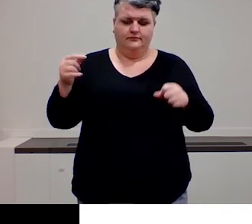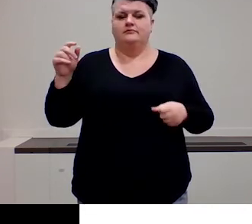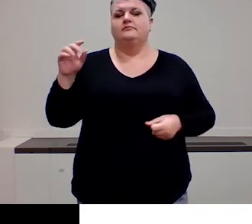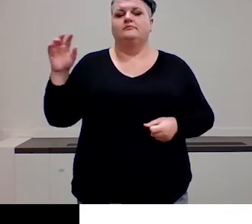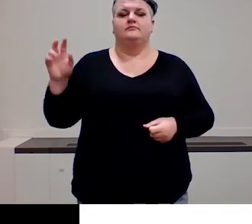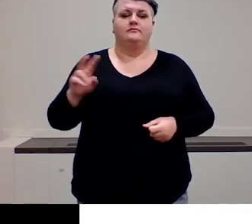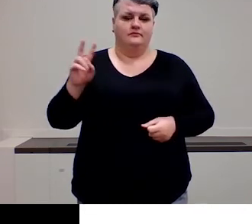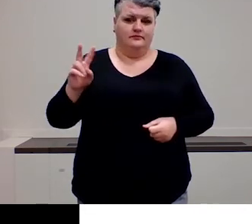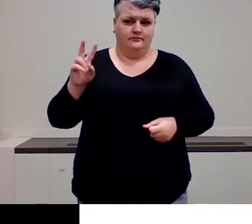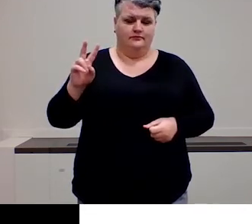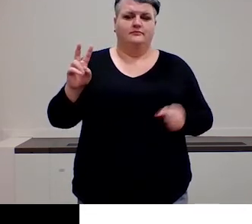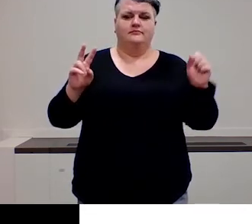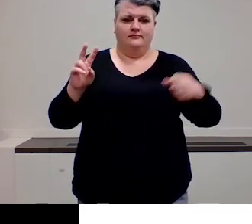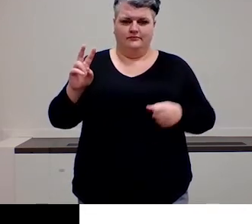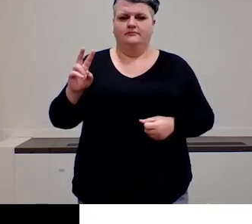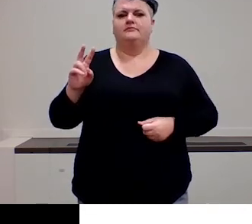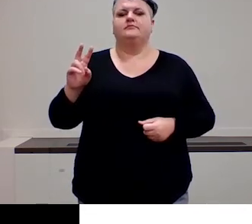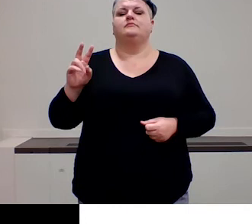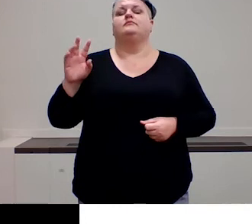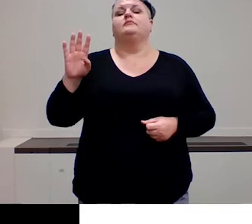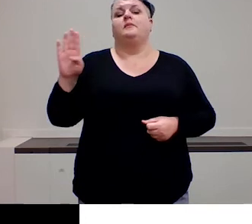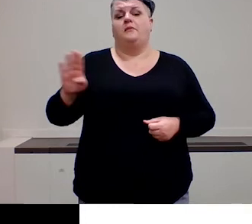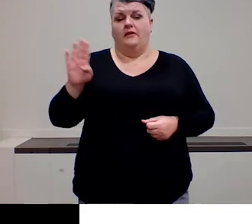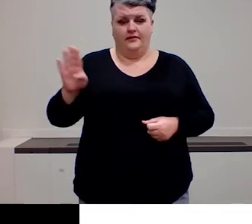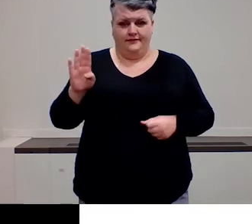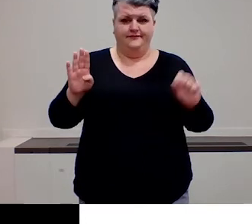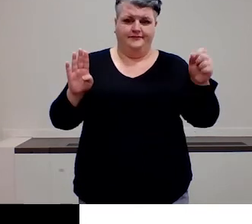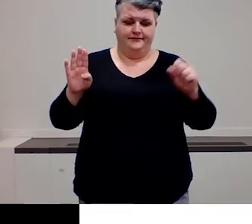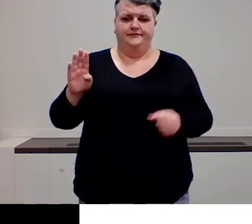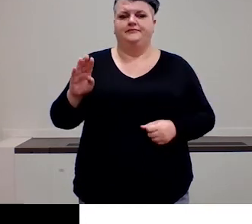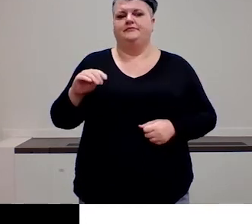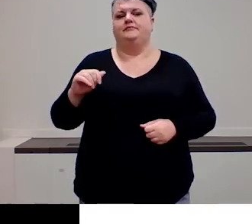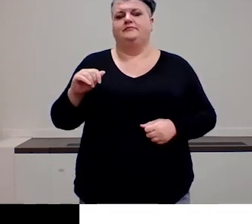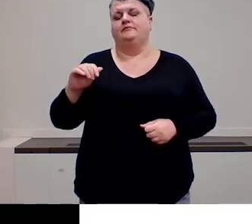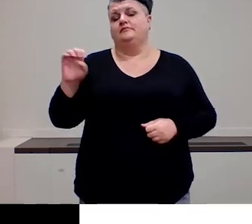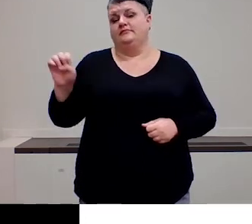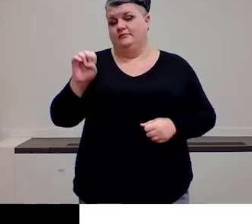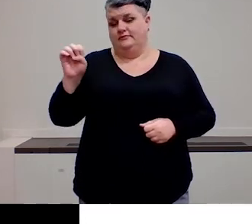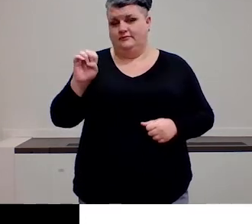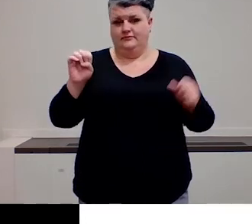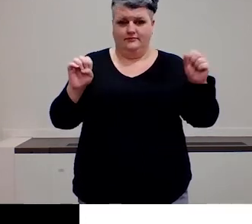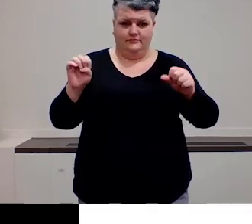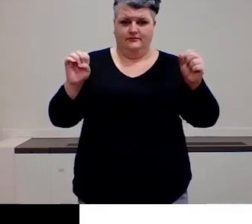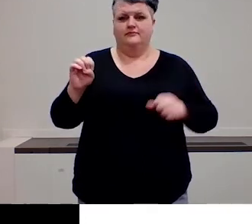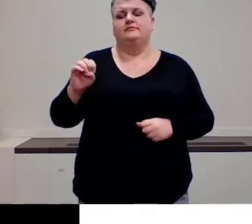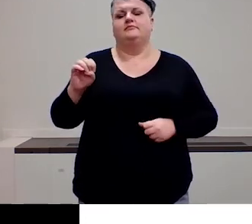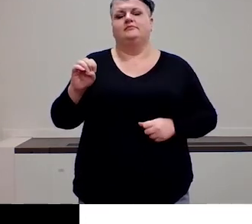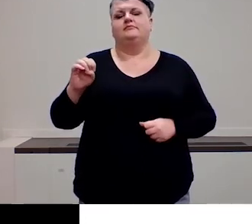Mrs. Varwig, Yes. Ms. Barnes, Yes. Mrs. Eichenberg.